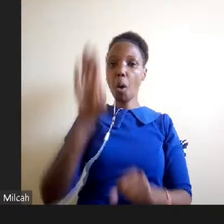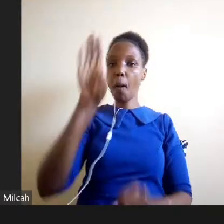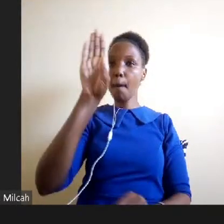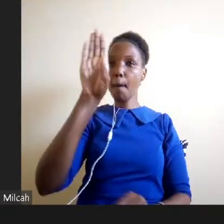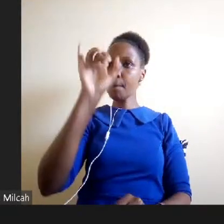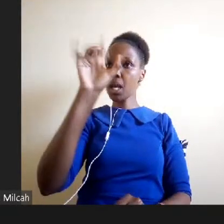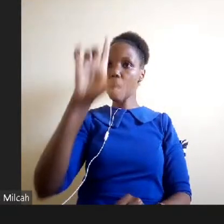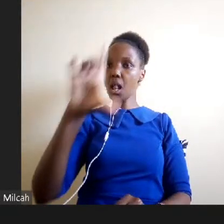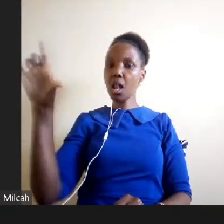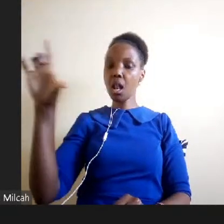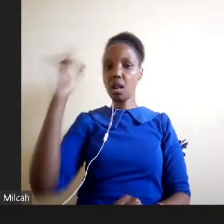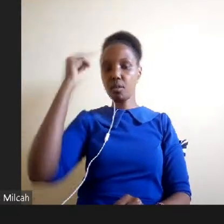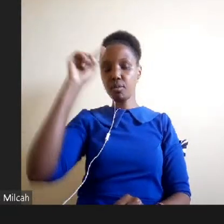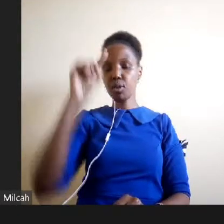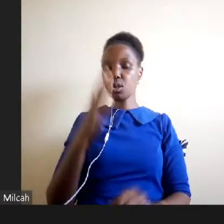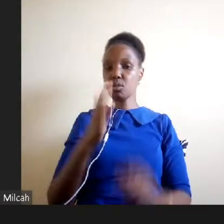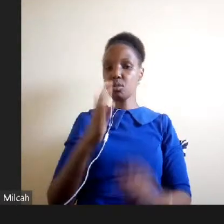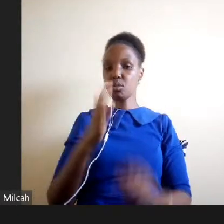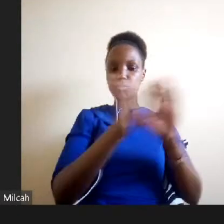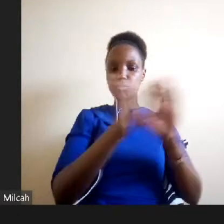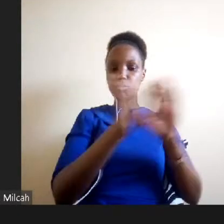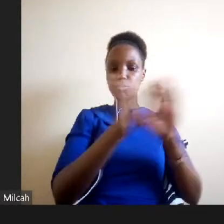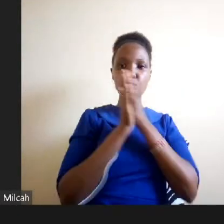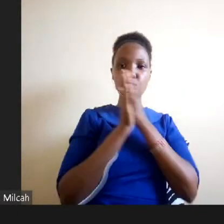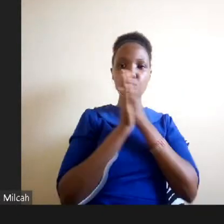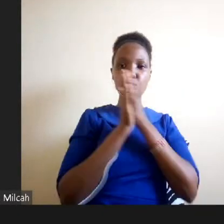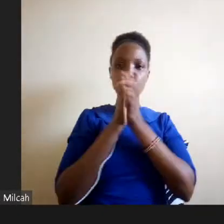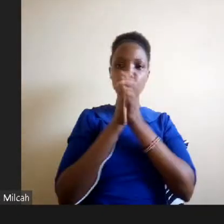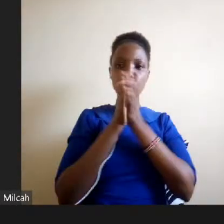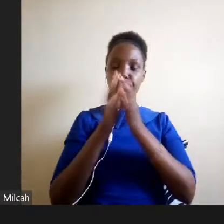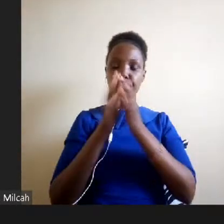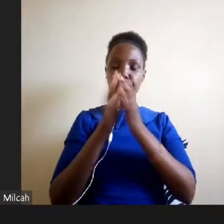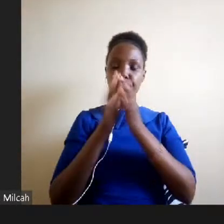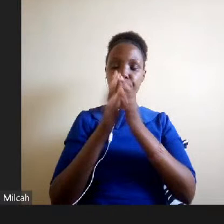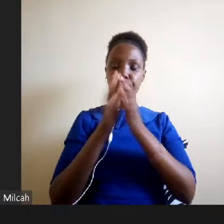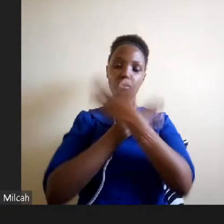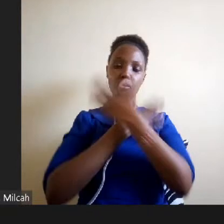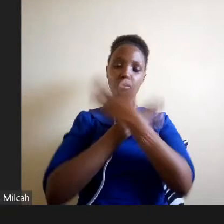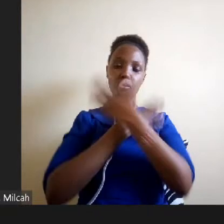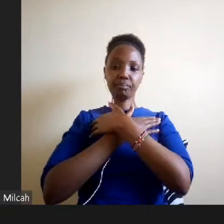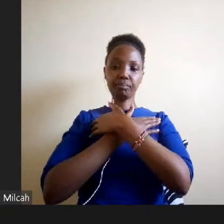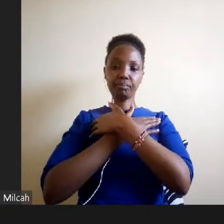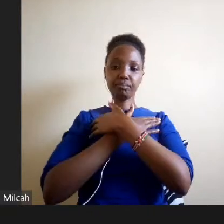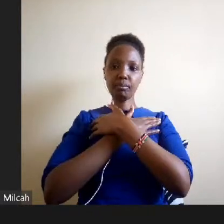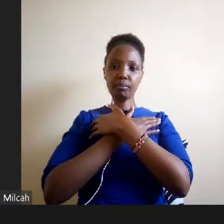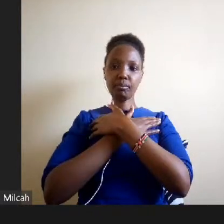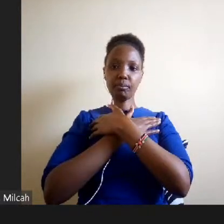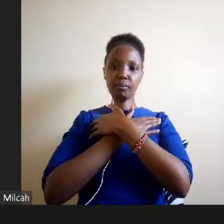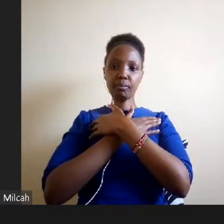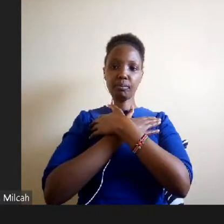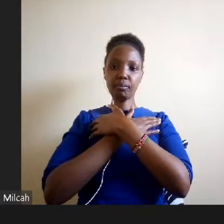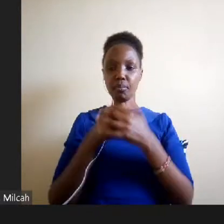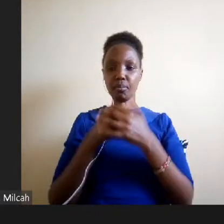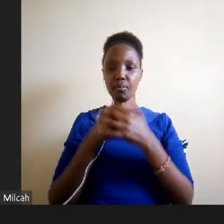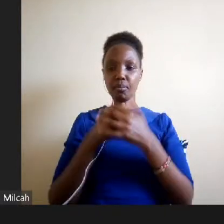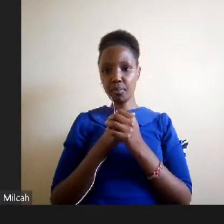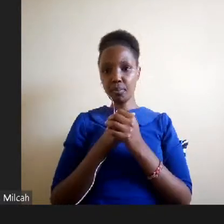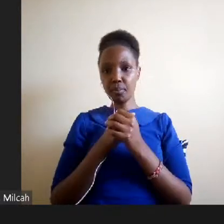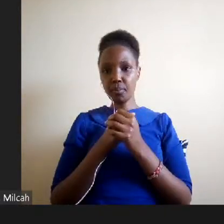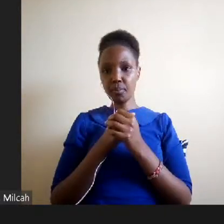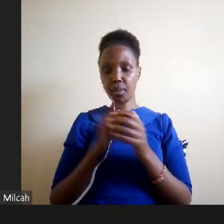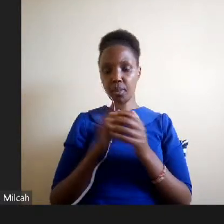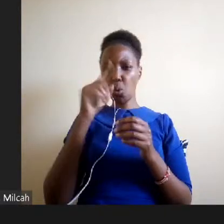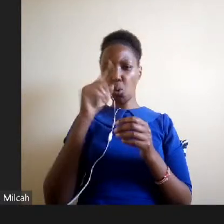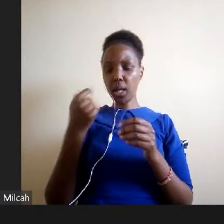ordered. There's a friend of mine who connected his credit card to, I think, a child Apple device. And sometimes, one of the